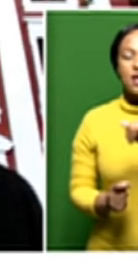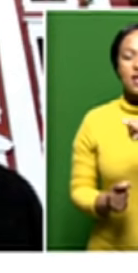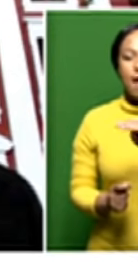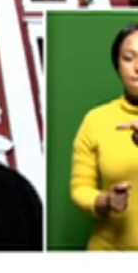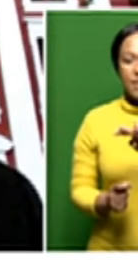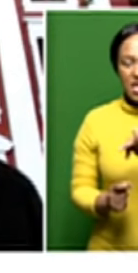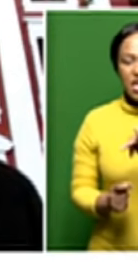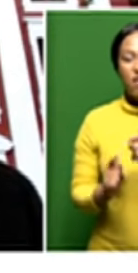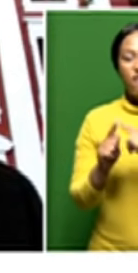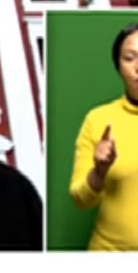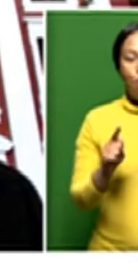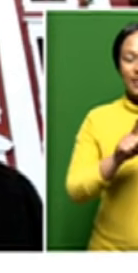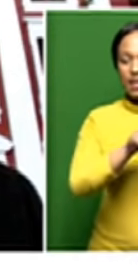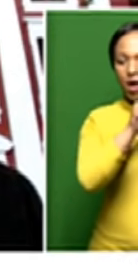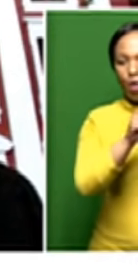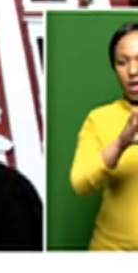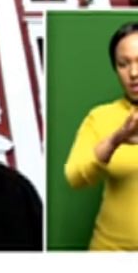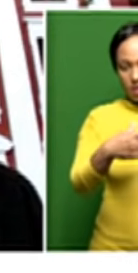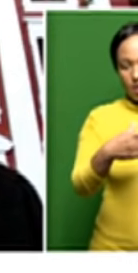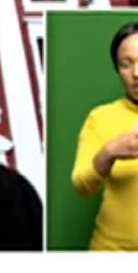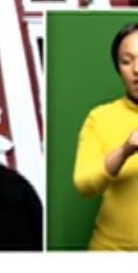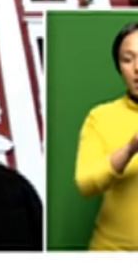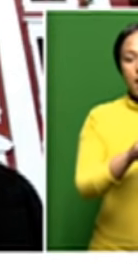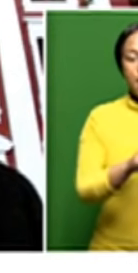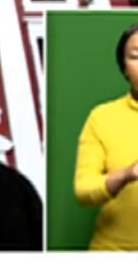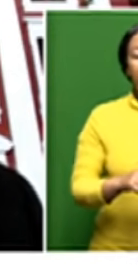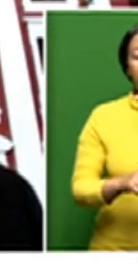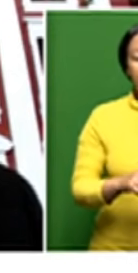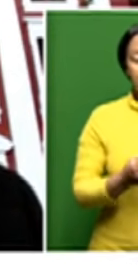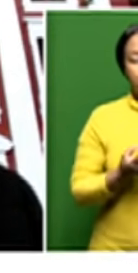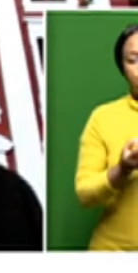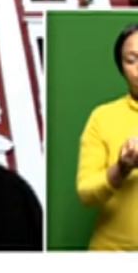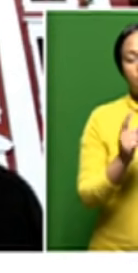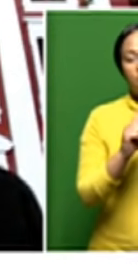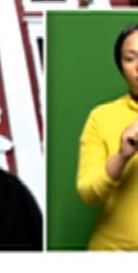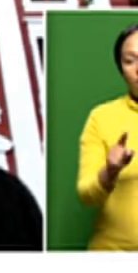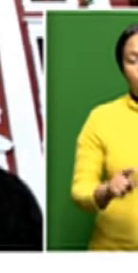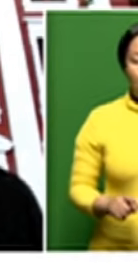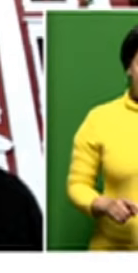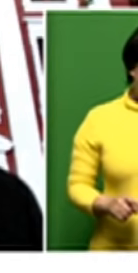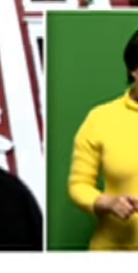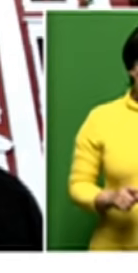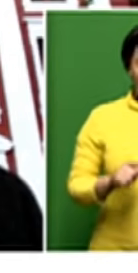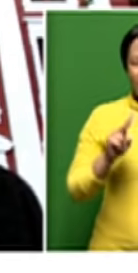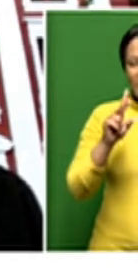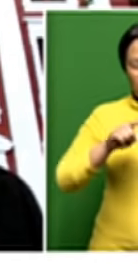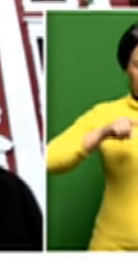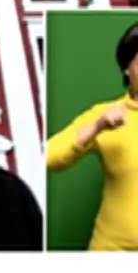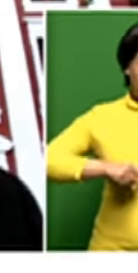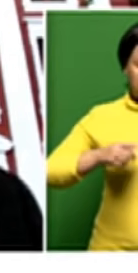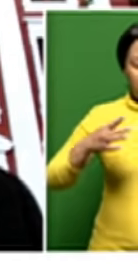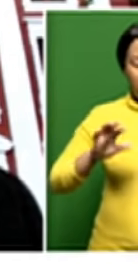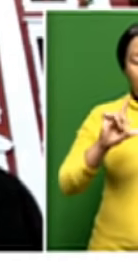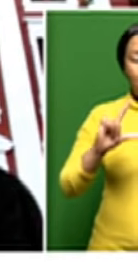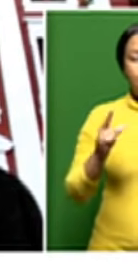the inquiry. But they will also receive then briefings on Friday from the police that deal with a range of issues that the committee